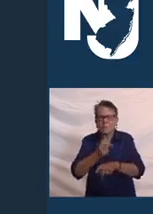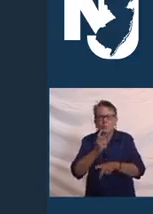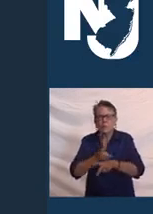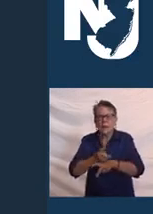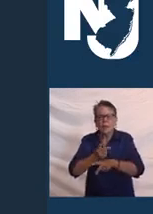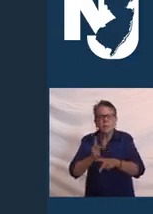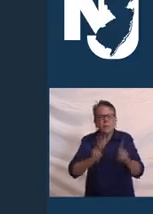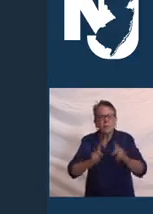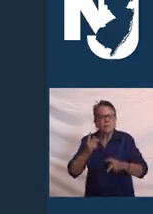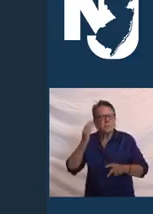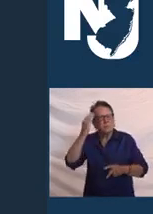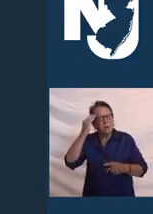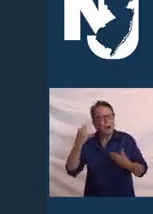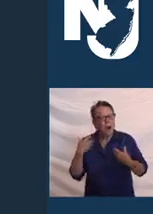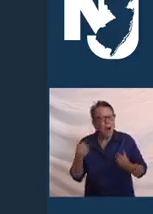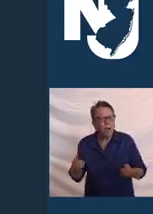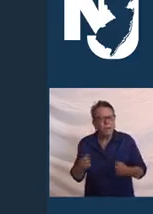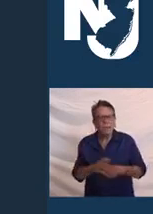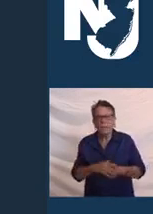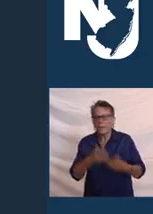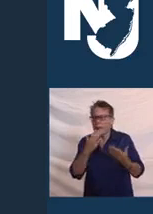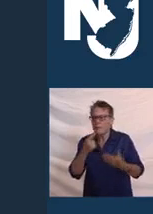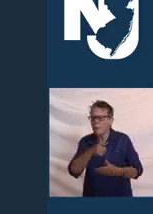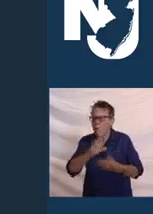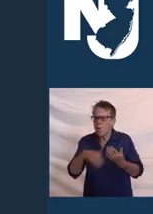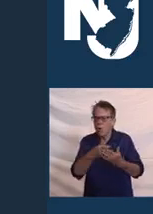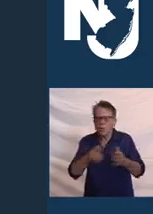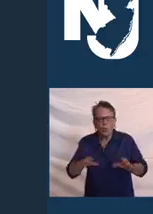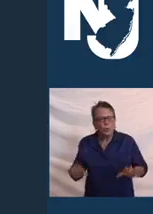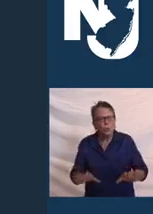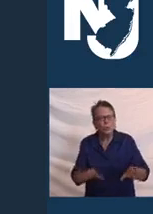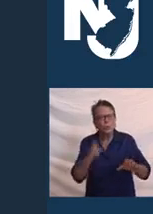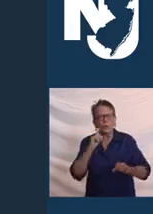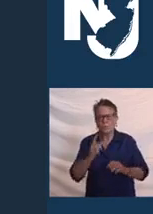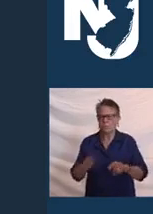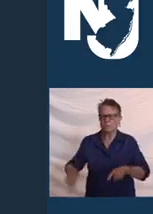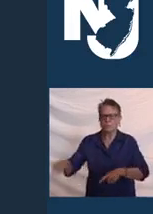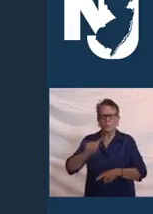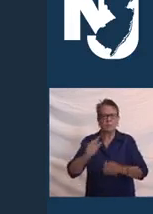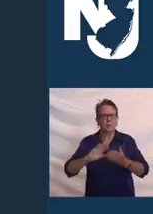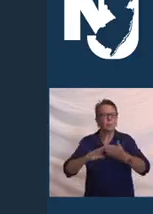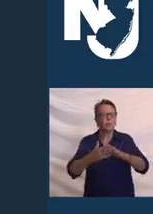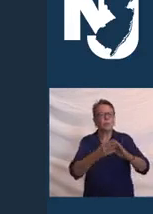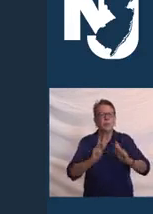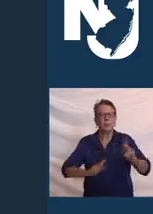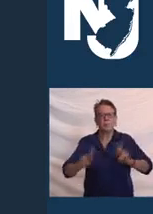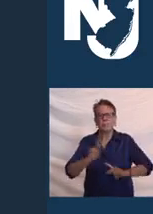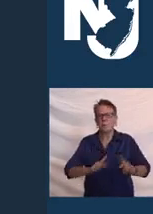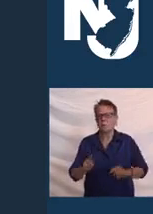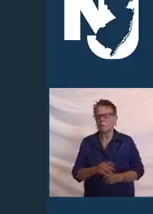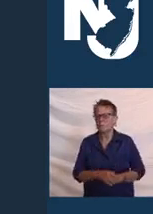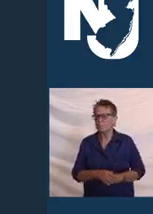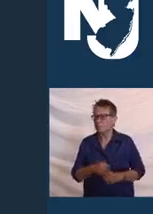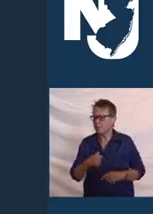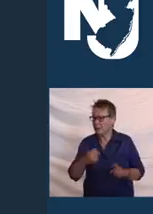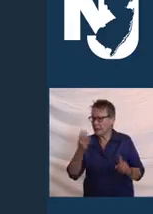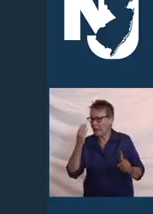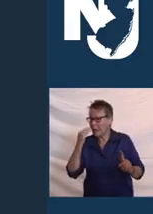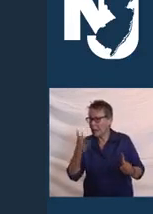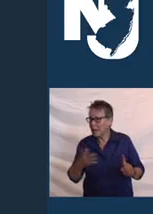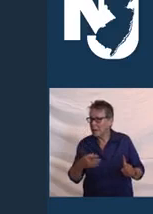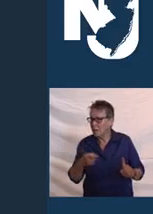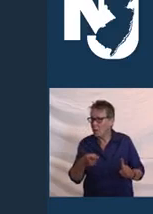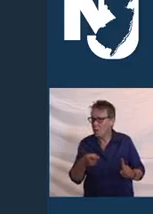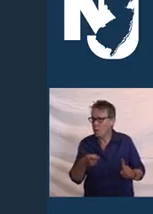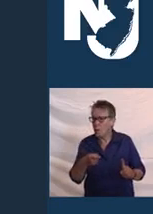grateful for all they have done and continue to do. By the way, the rare business that has no website, but they have a phone number, and here's the